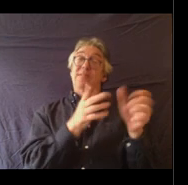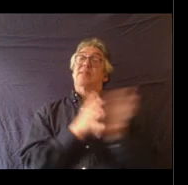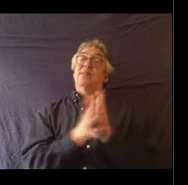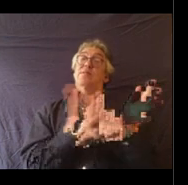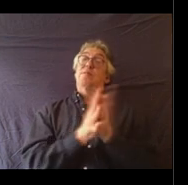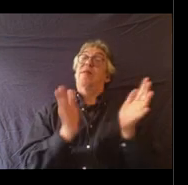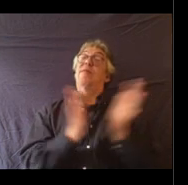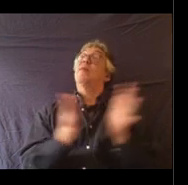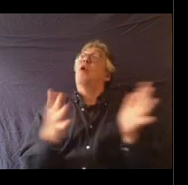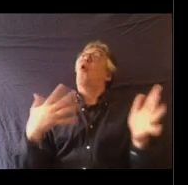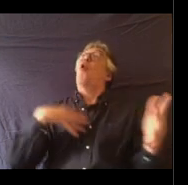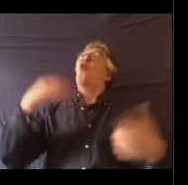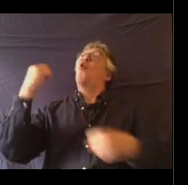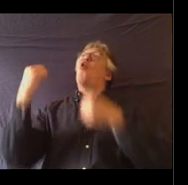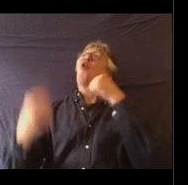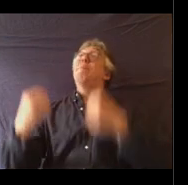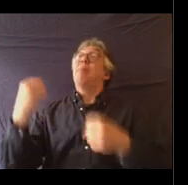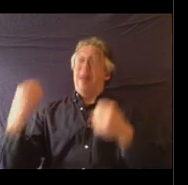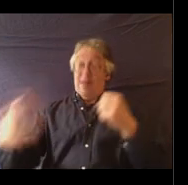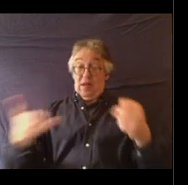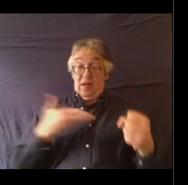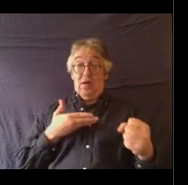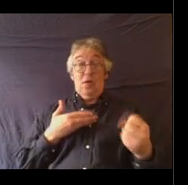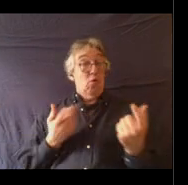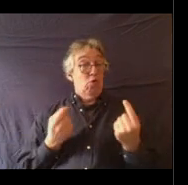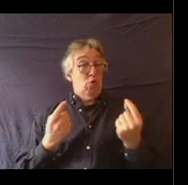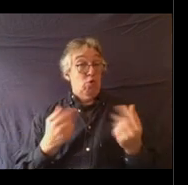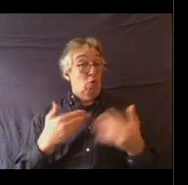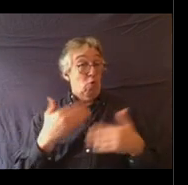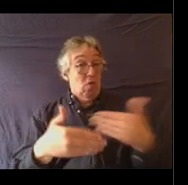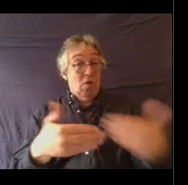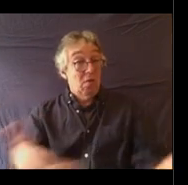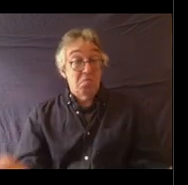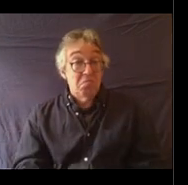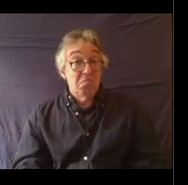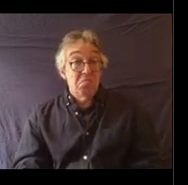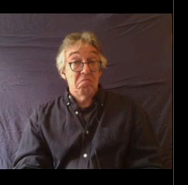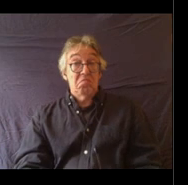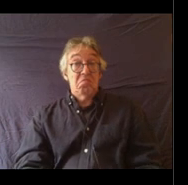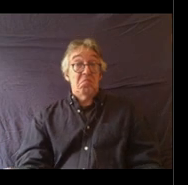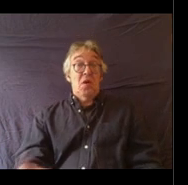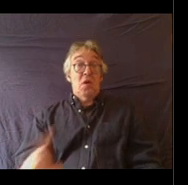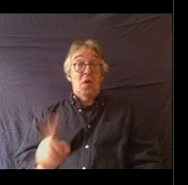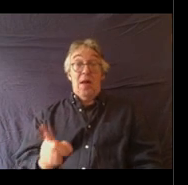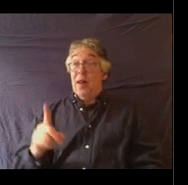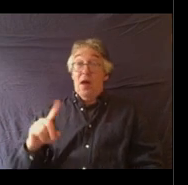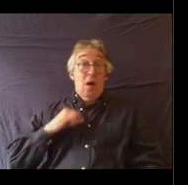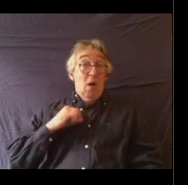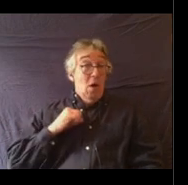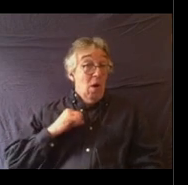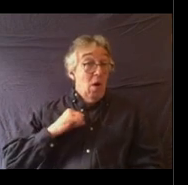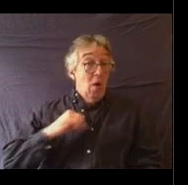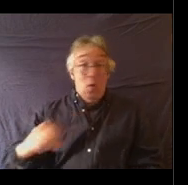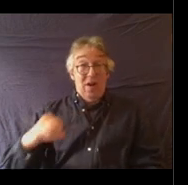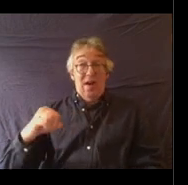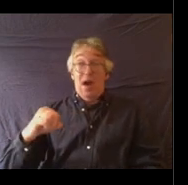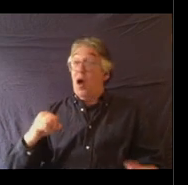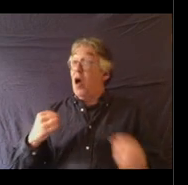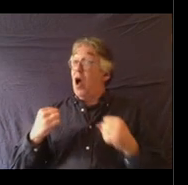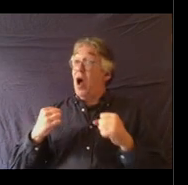will happen when they receive complaints. Will it be penalties? Will it be remedial action? This, in